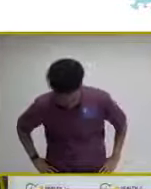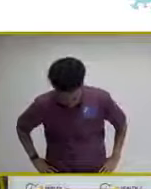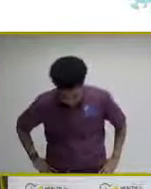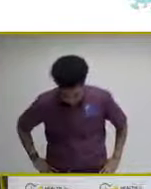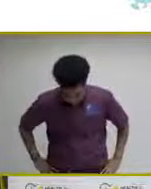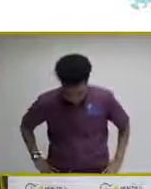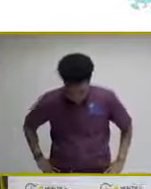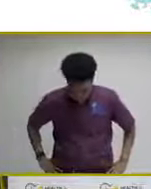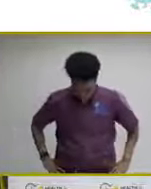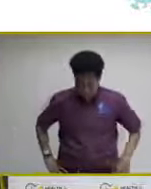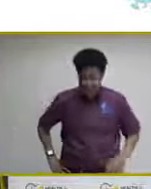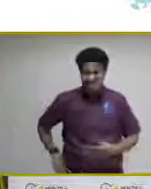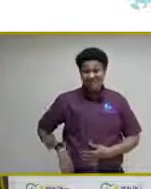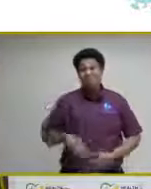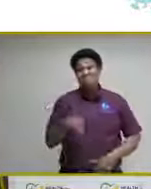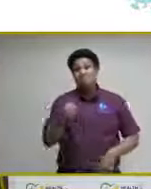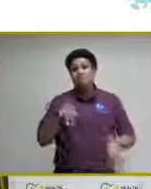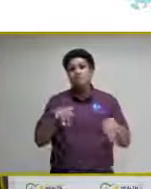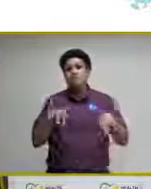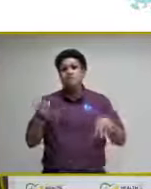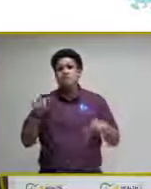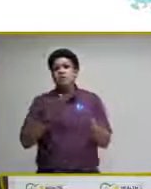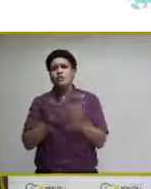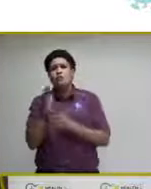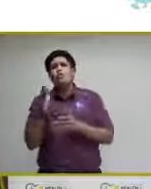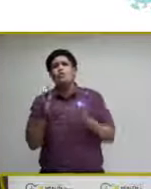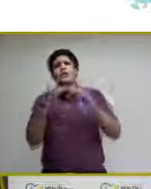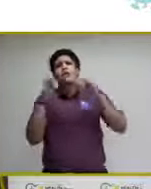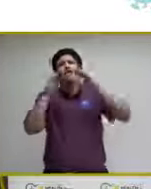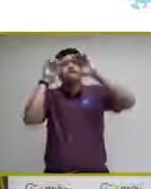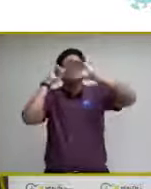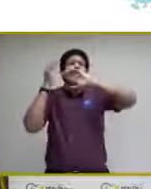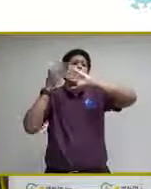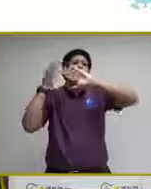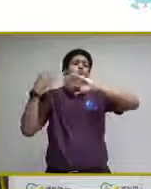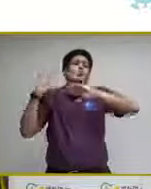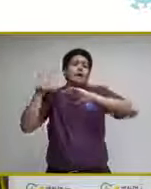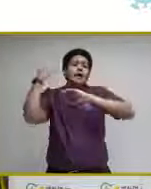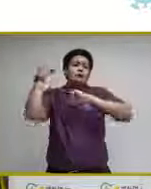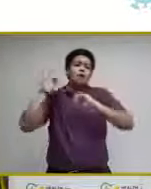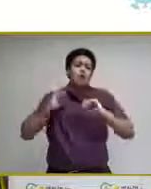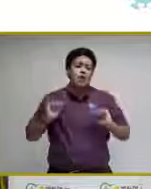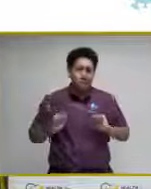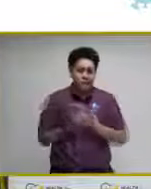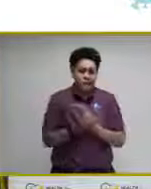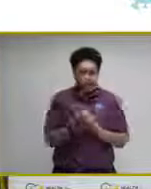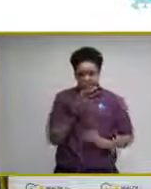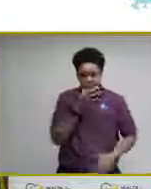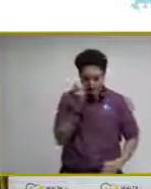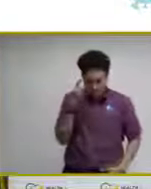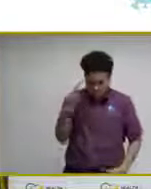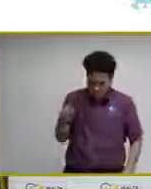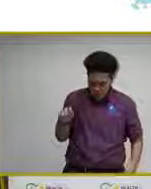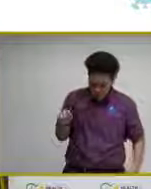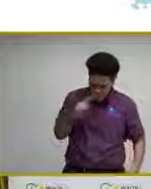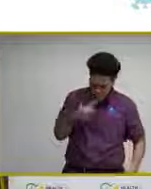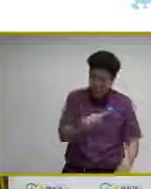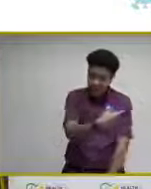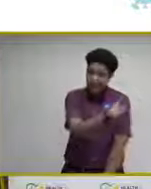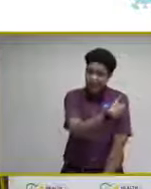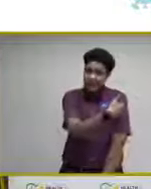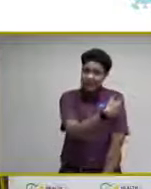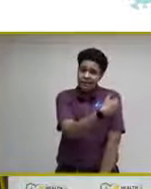on those levels of operation, we are anticipating our capacity for